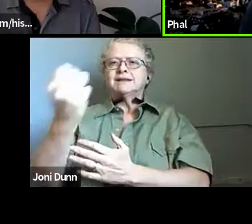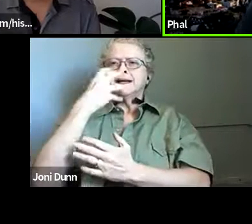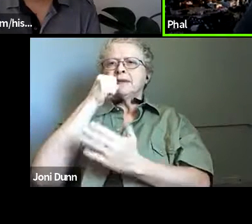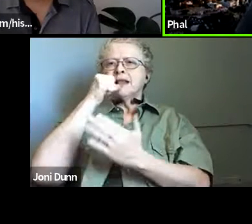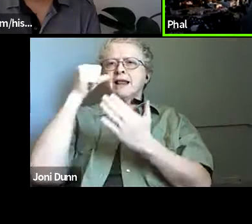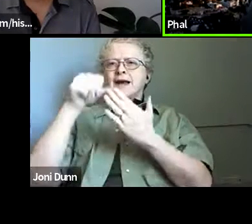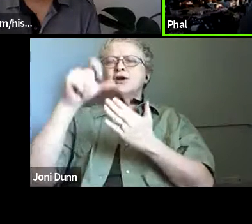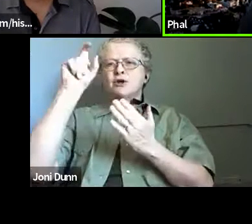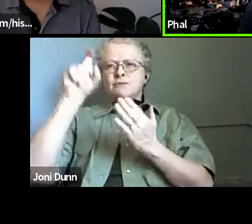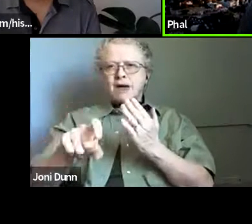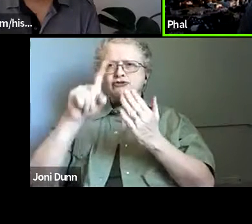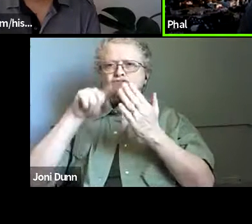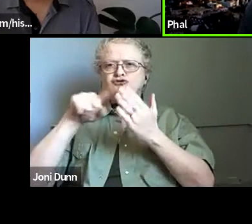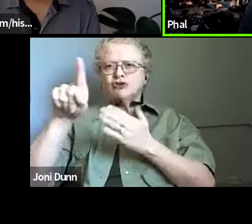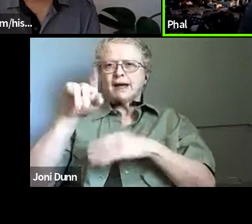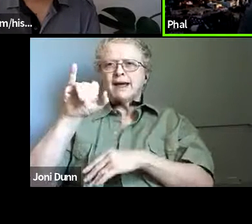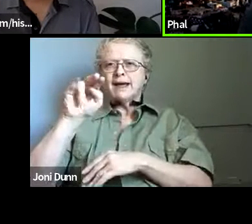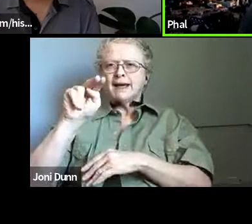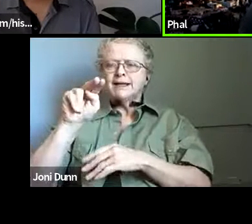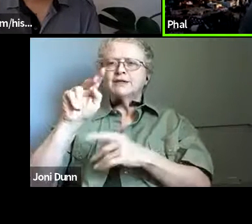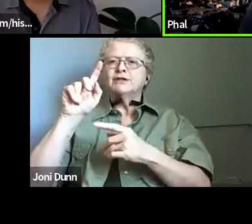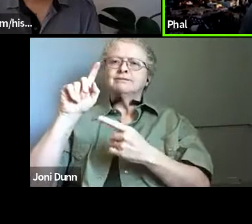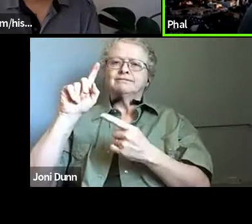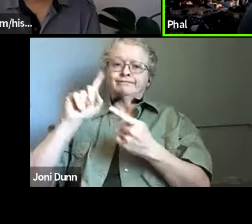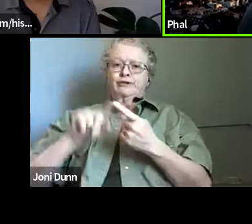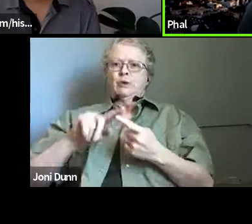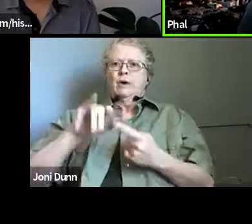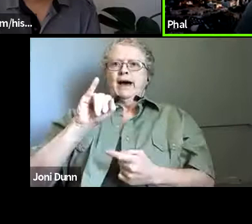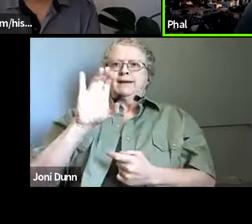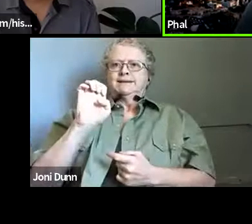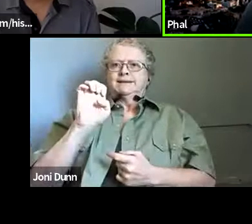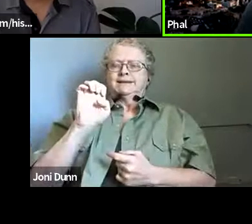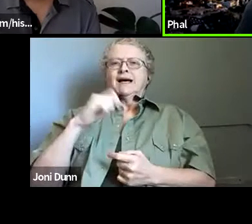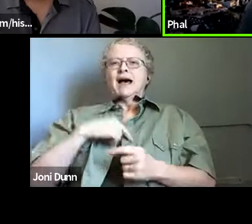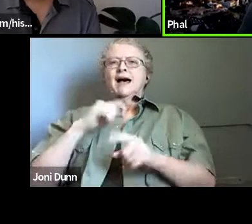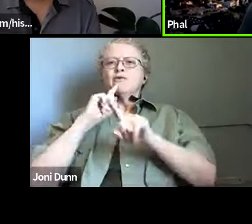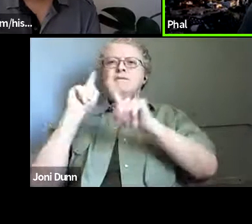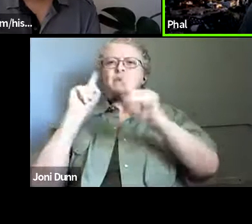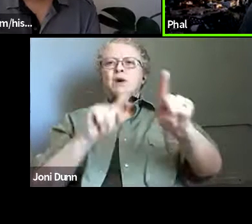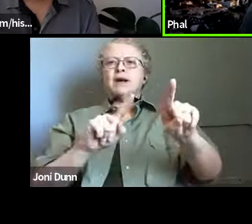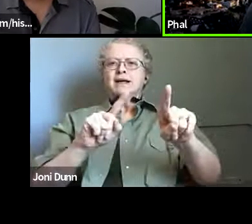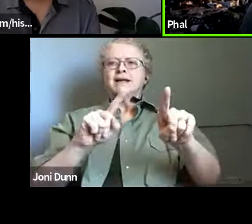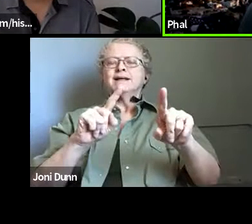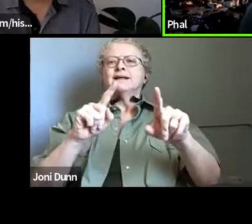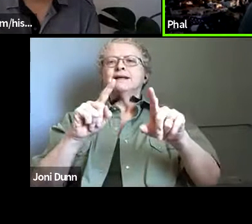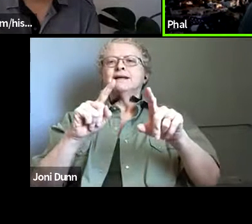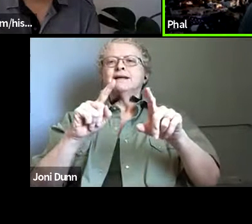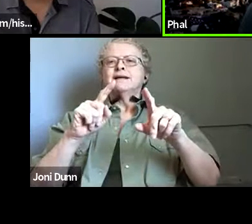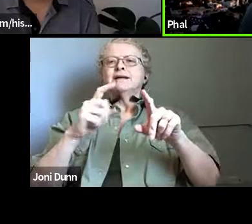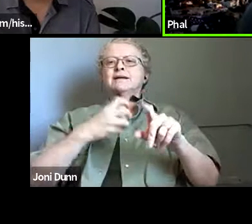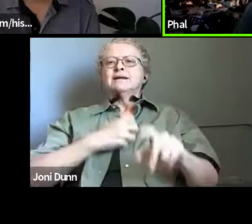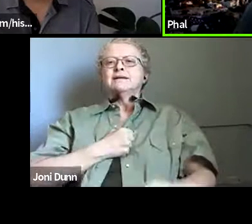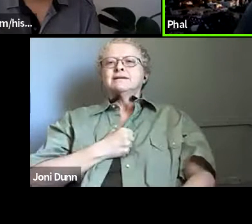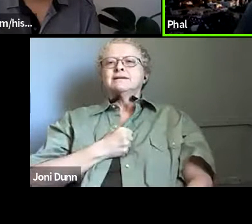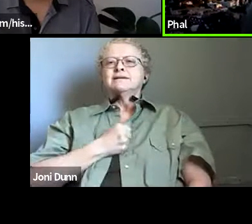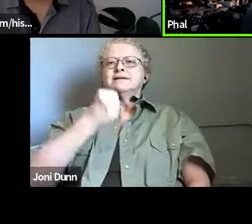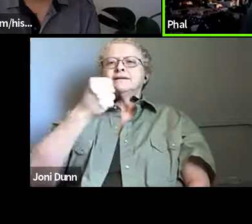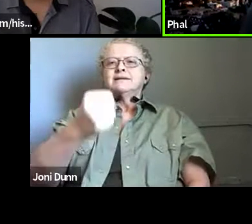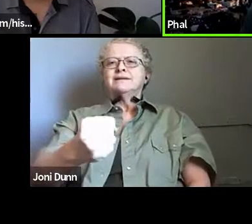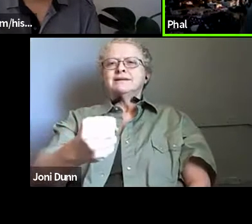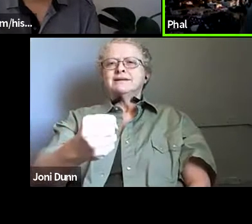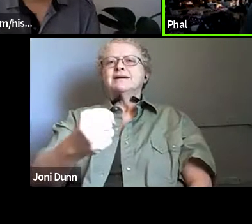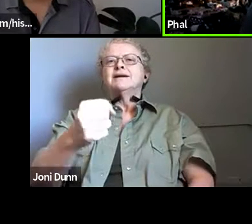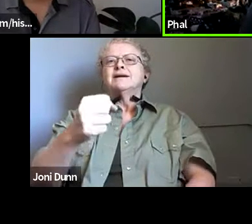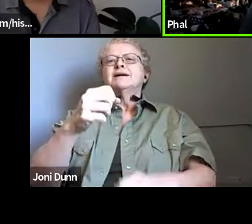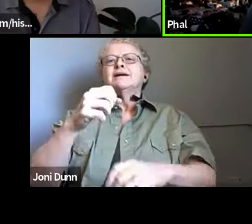got to come check in. And with that, I ended up reporting. They ended up taking me back in. Instead of plane, travel document was here, they're gonna put me on a plane,